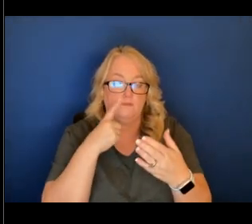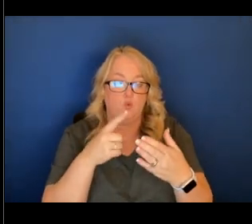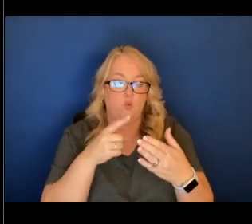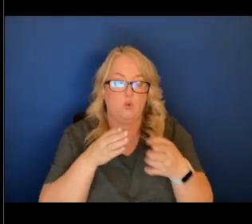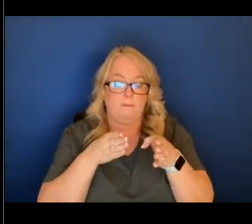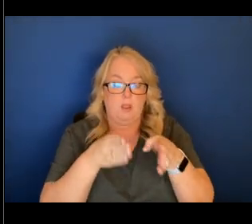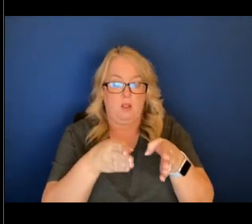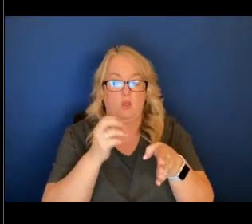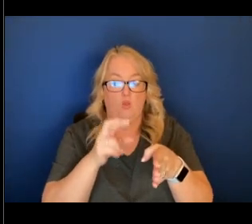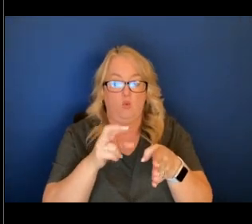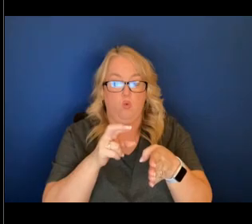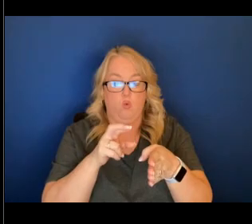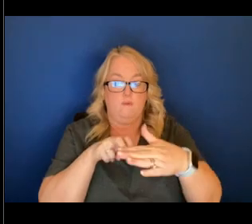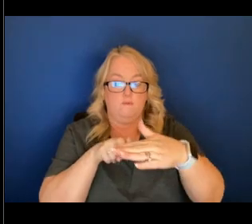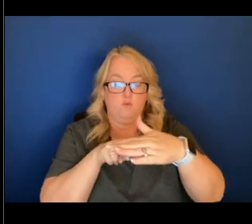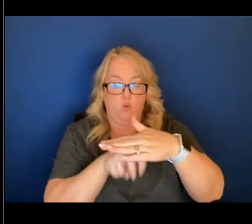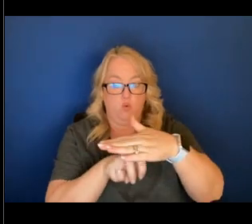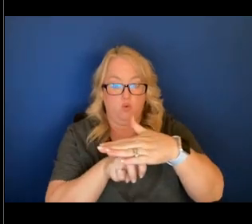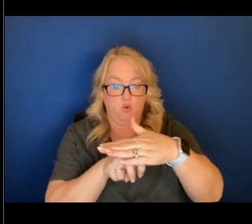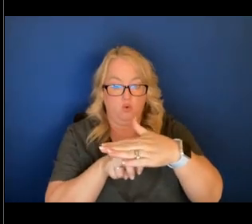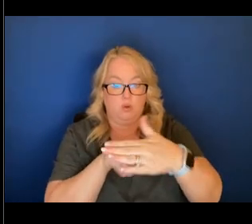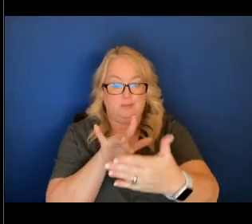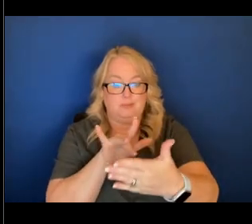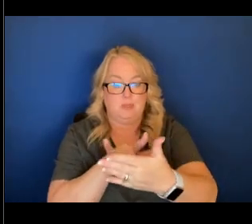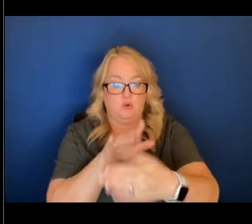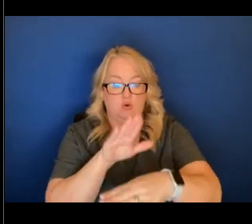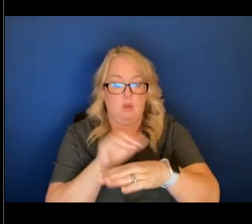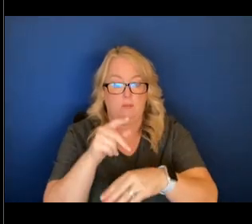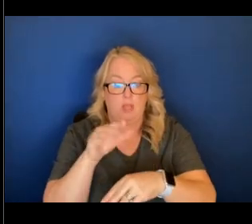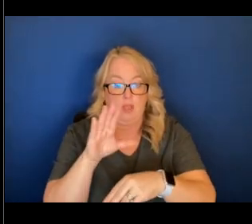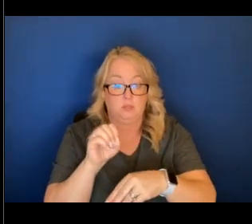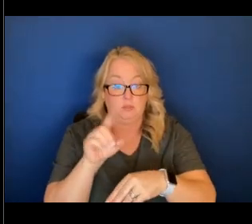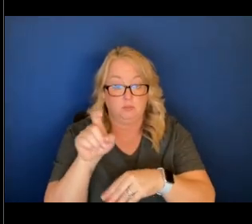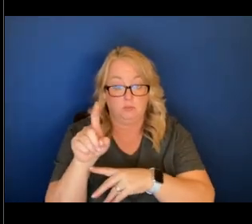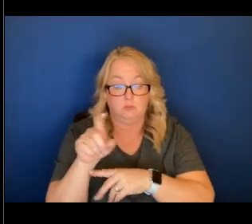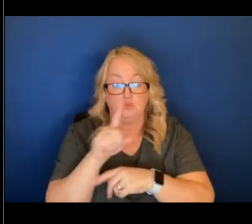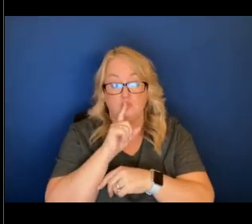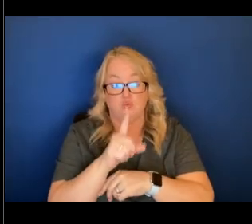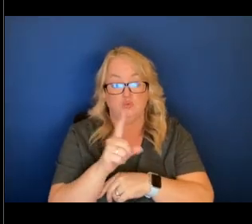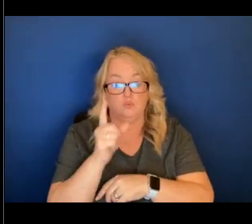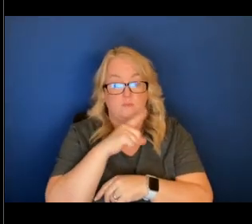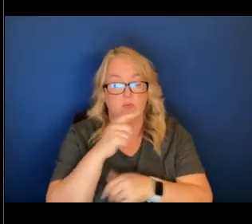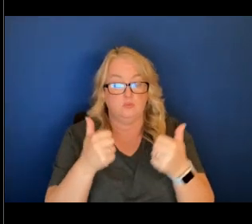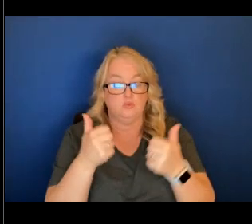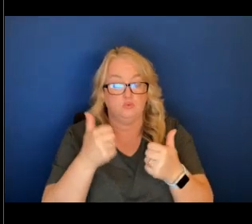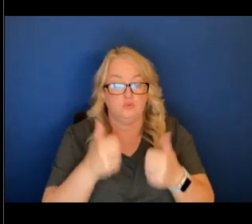or forward approach centered on the appliance.